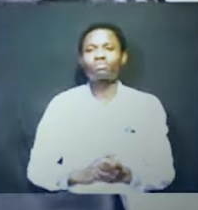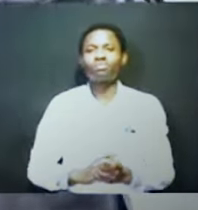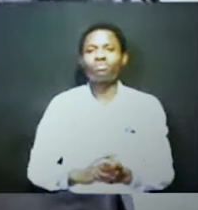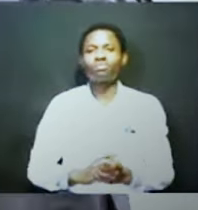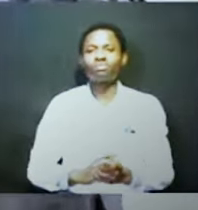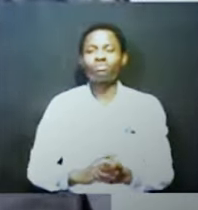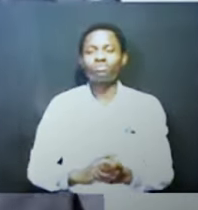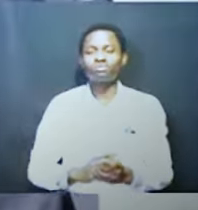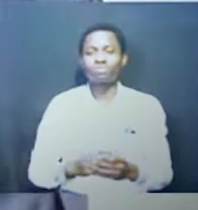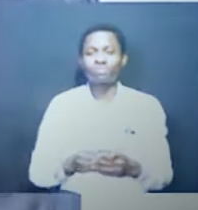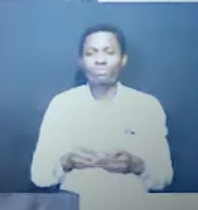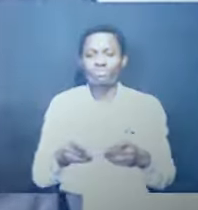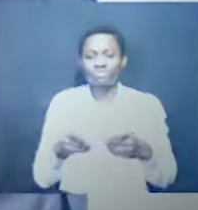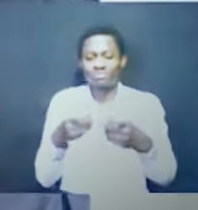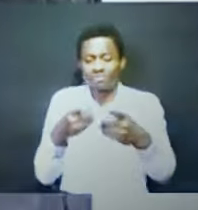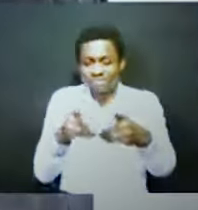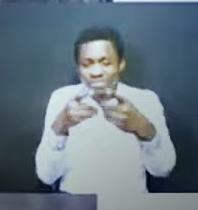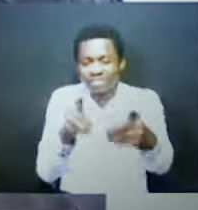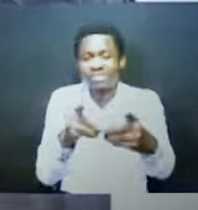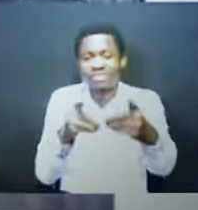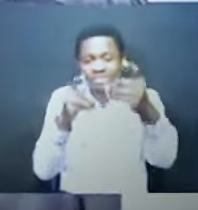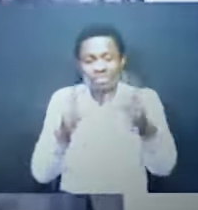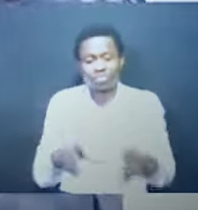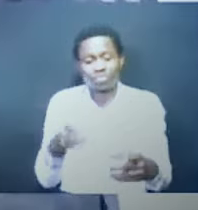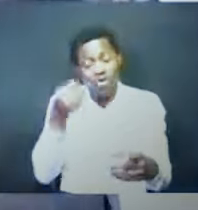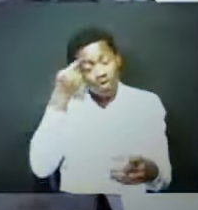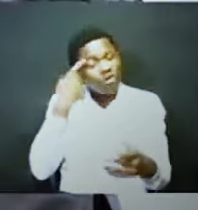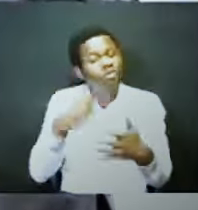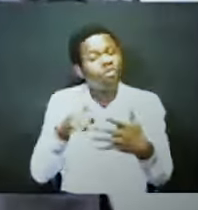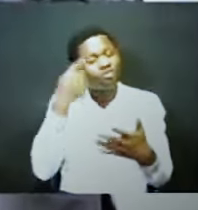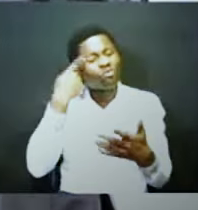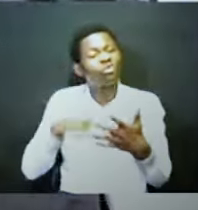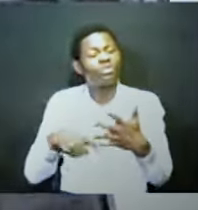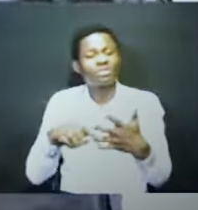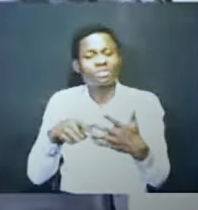disciples of a certain principle, an